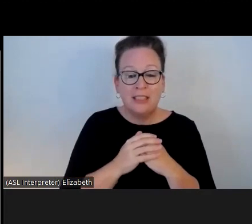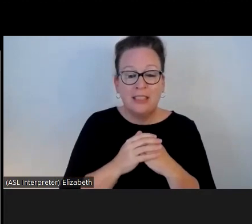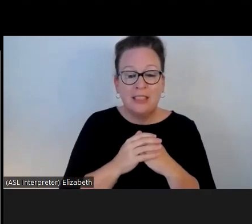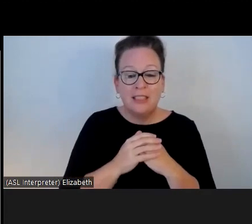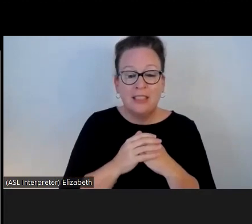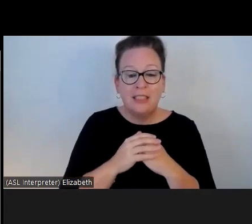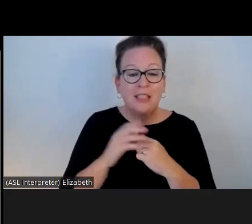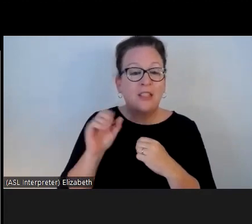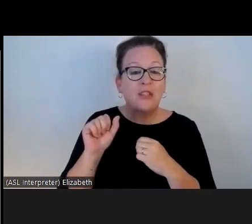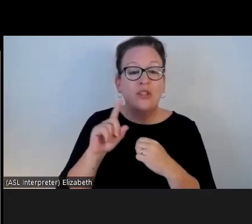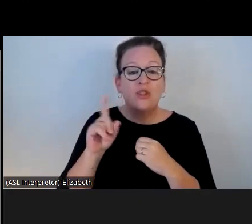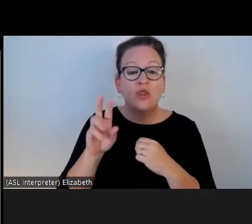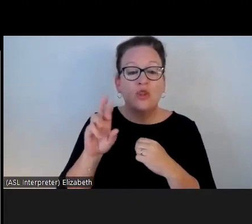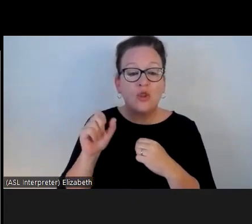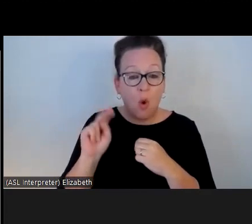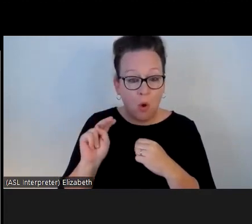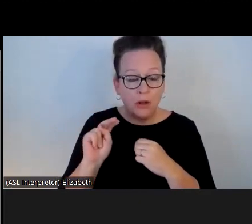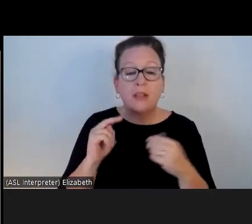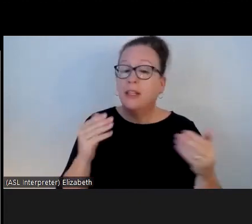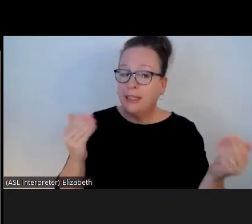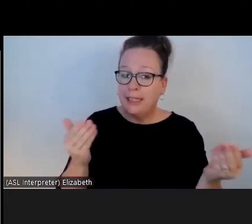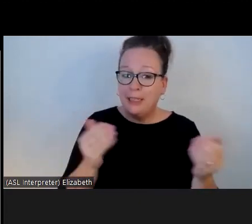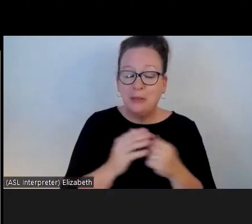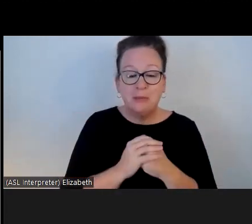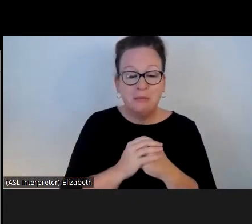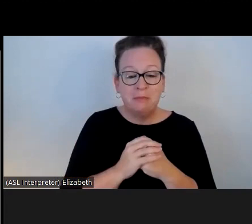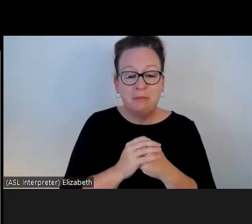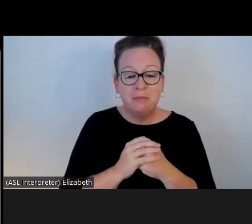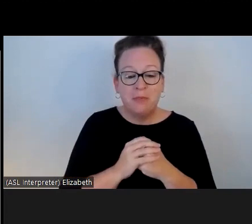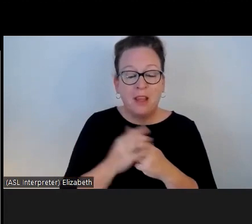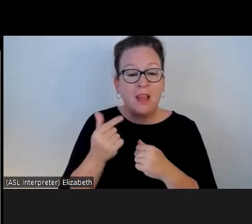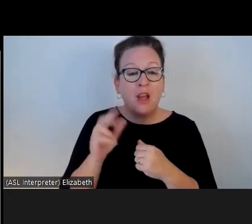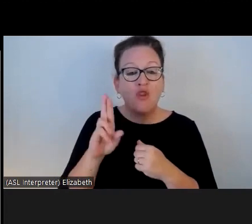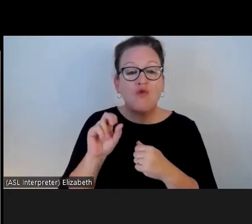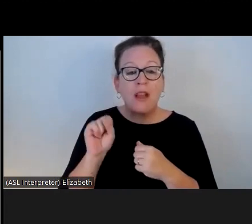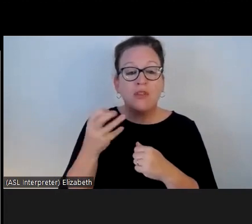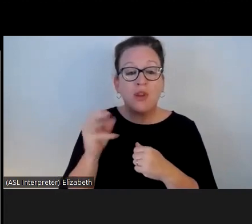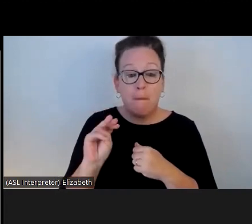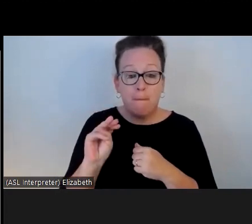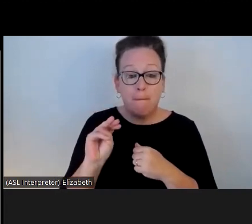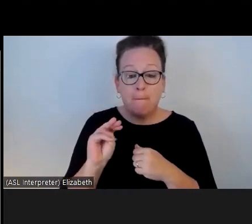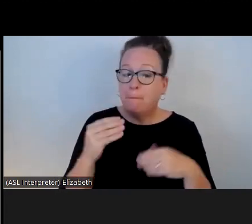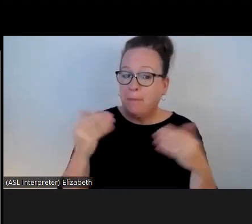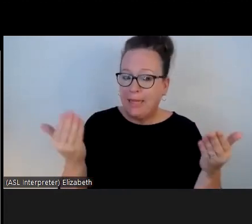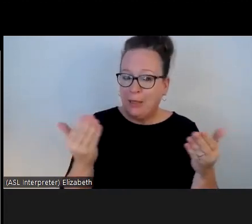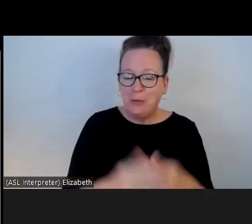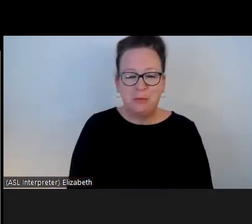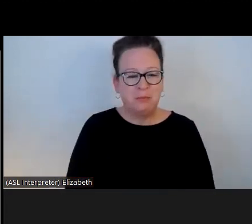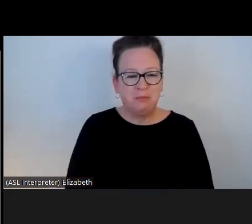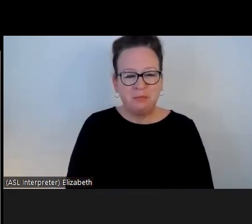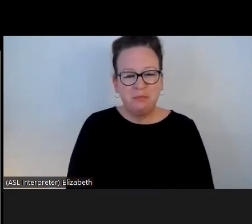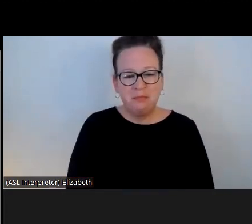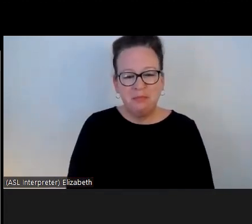Ari Zorn. Here. And Miles Gresham. Here.